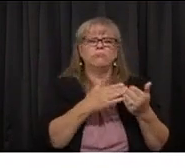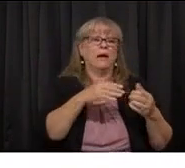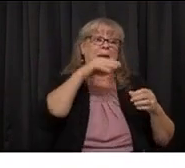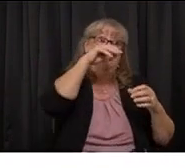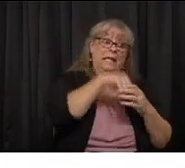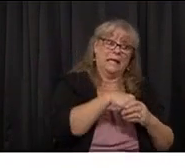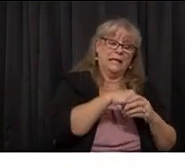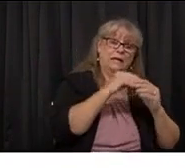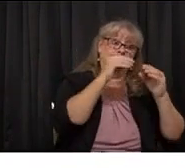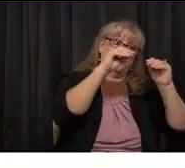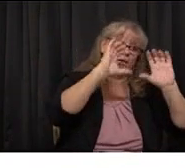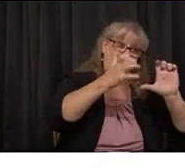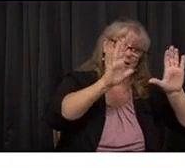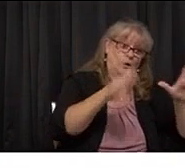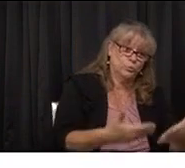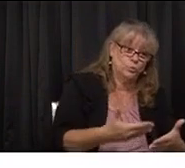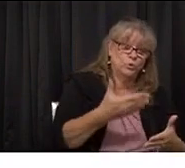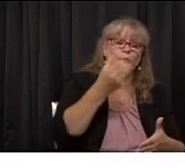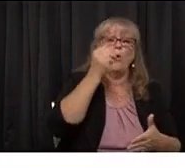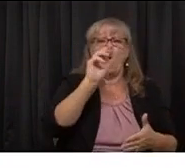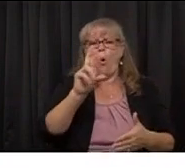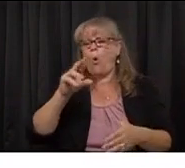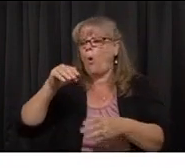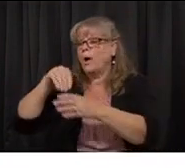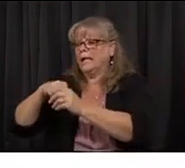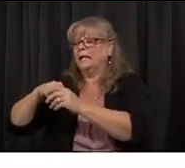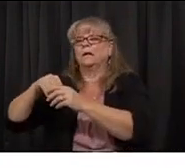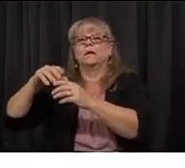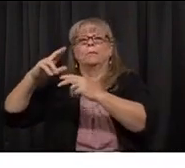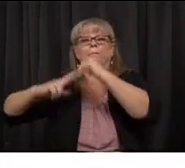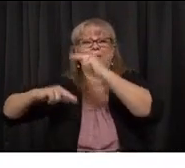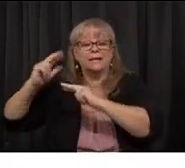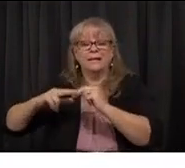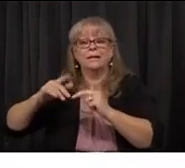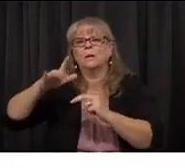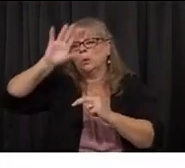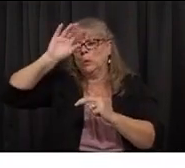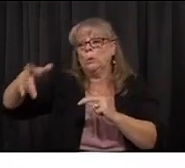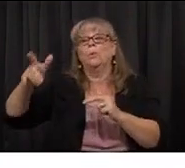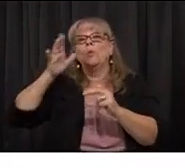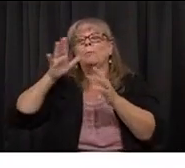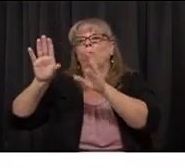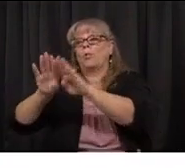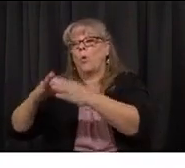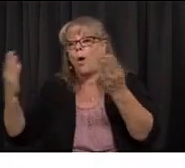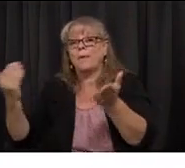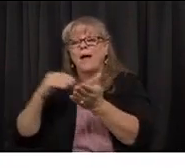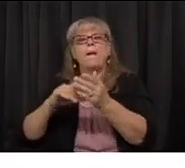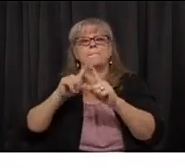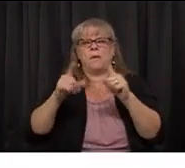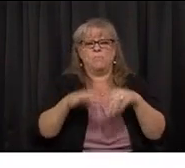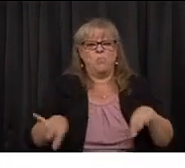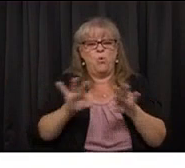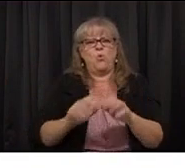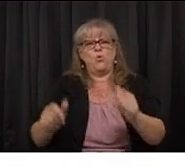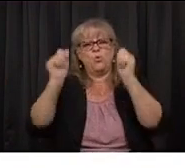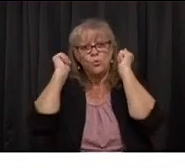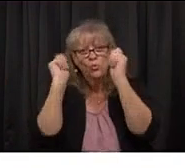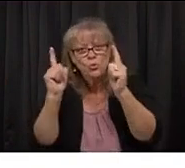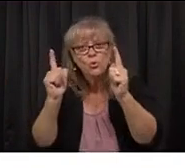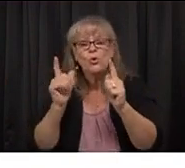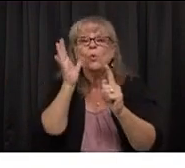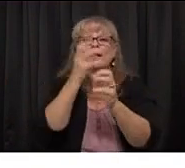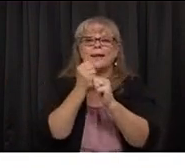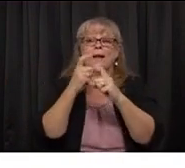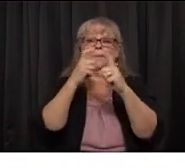even delay a little bit, but they will all start getting those masks, and if they're not fully back yet, they can just stockpile those masks for when they do go back a couple weeks